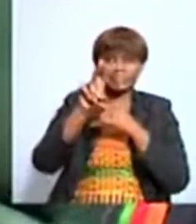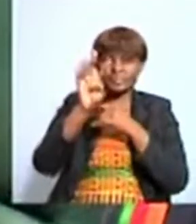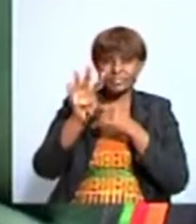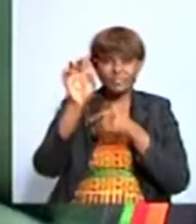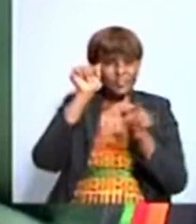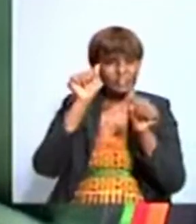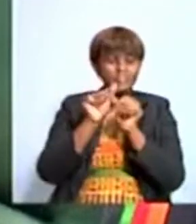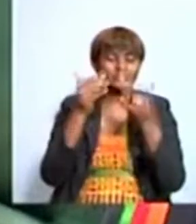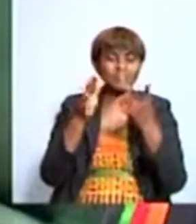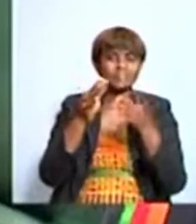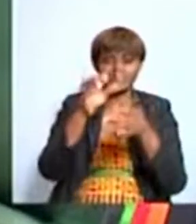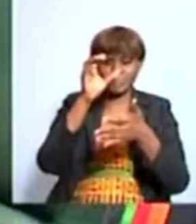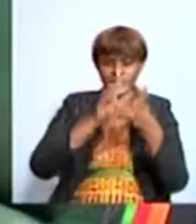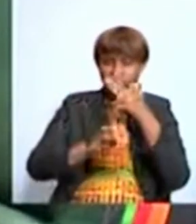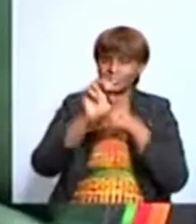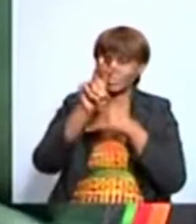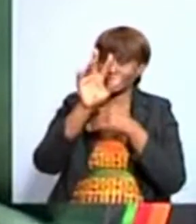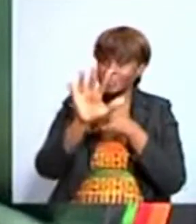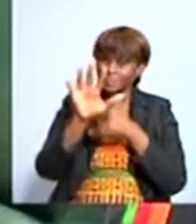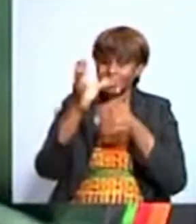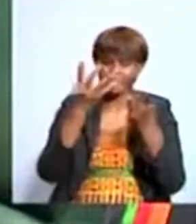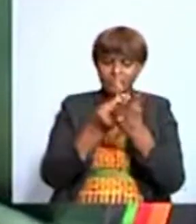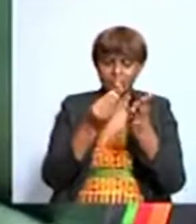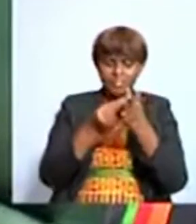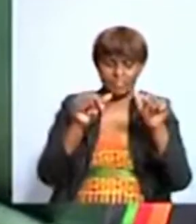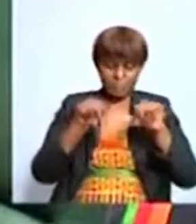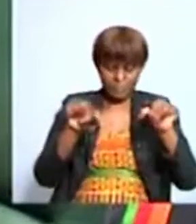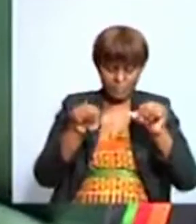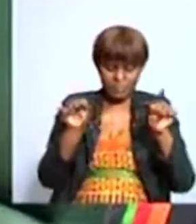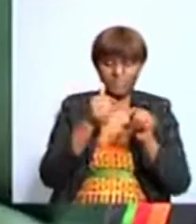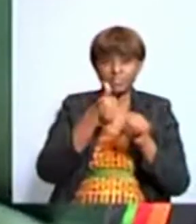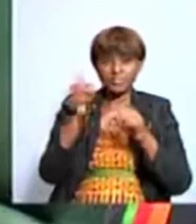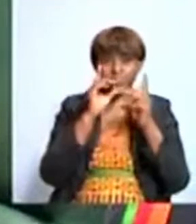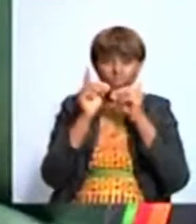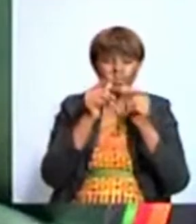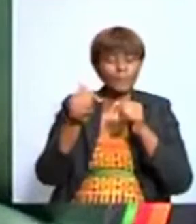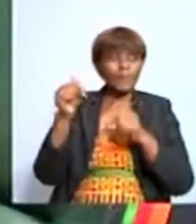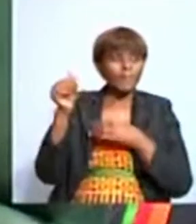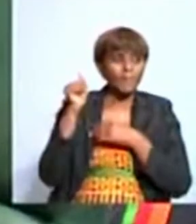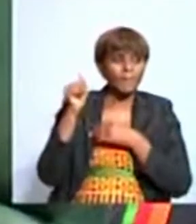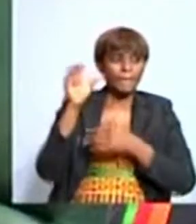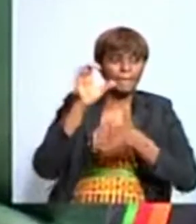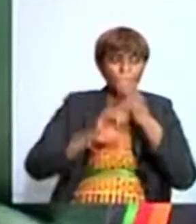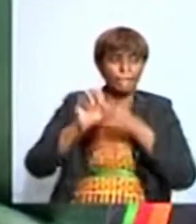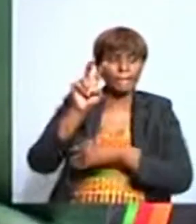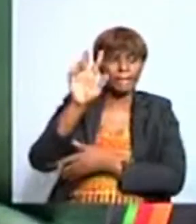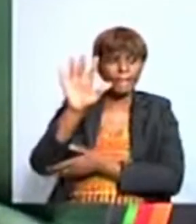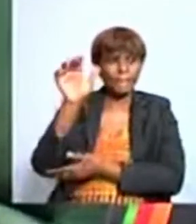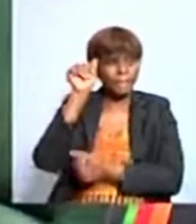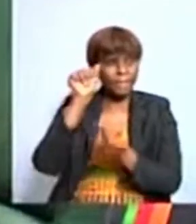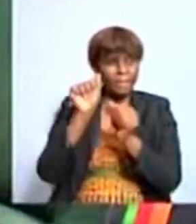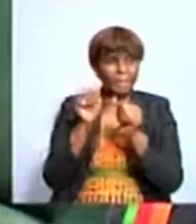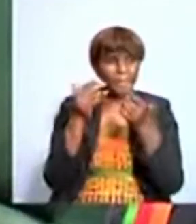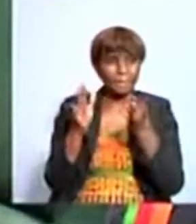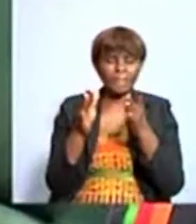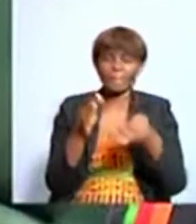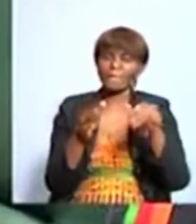agreed to. Clause 25, accounts and audit. Any debate? Any objection? Clause 25 is agreed to.